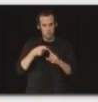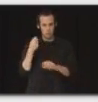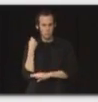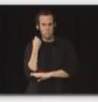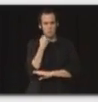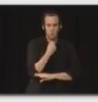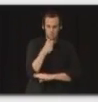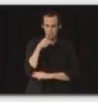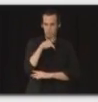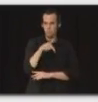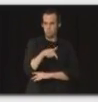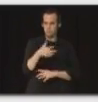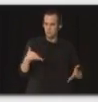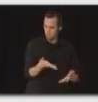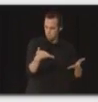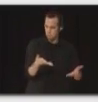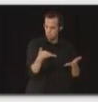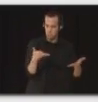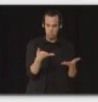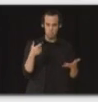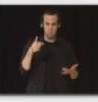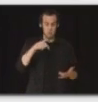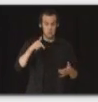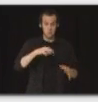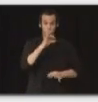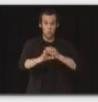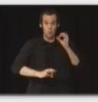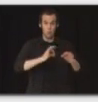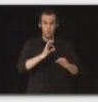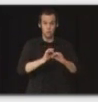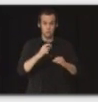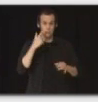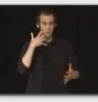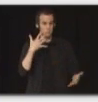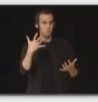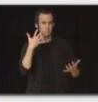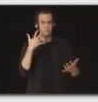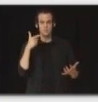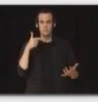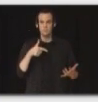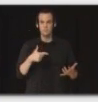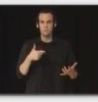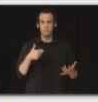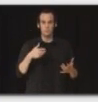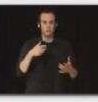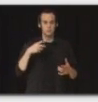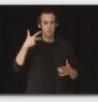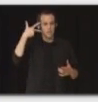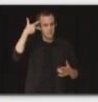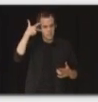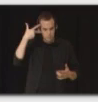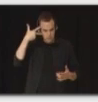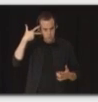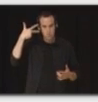We want to support this type of initiatives every time we can. And this has been